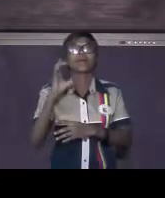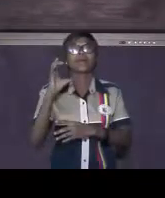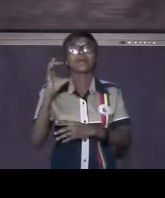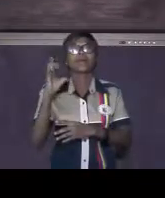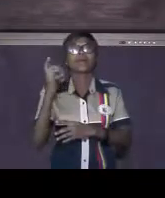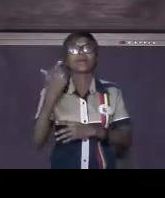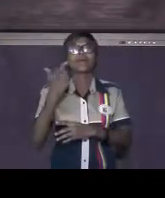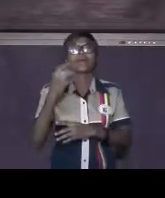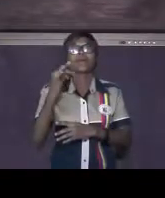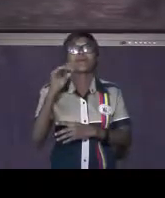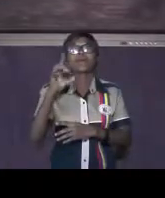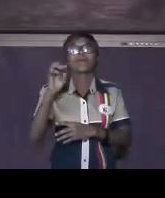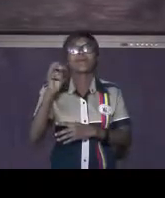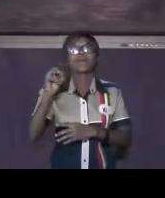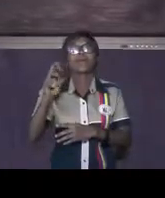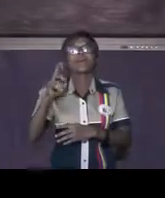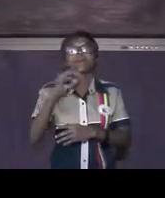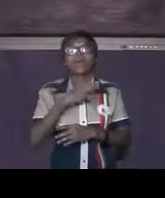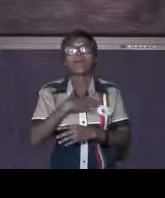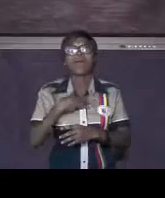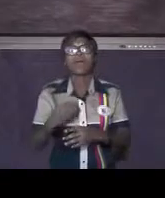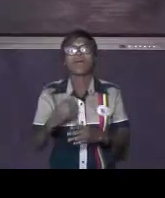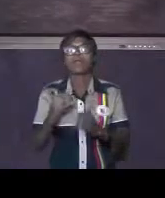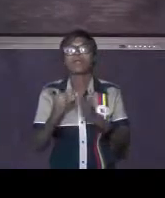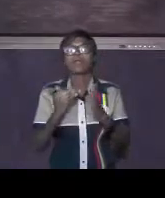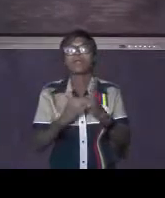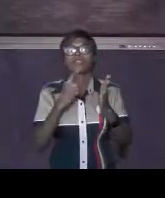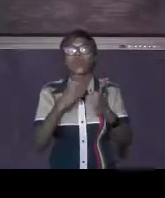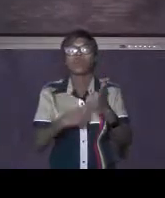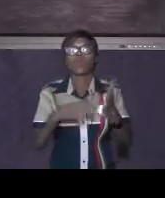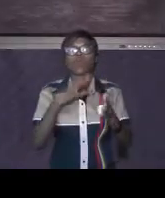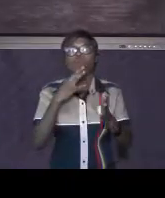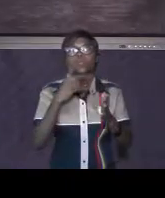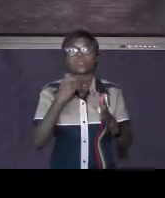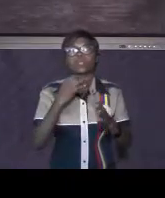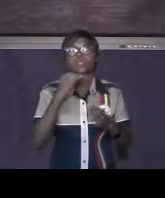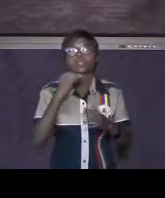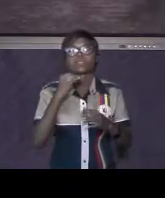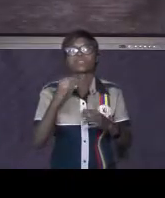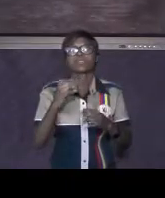you should be able to list what constitutes climate.